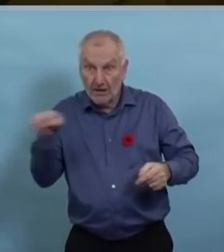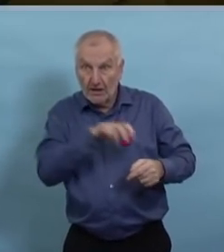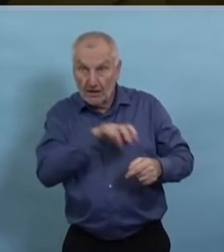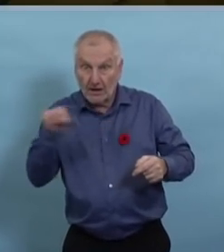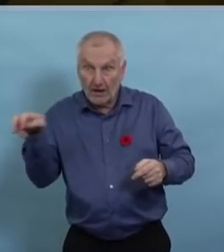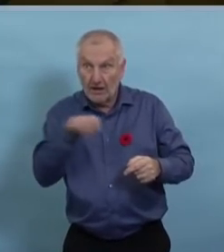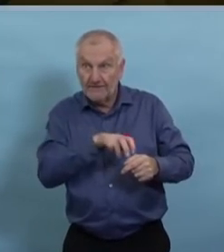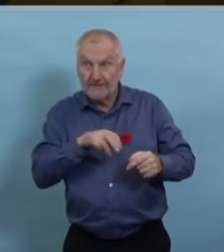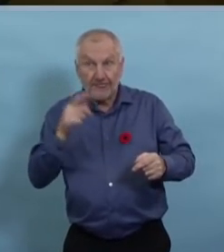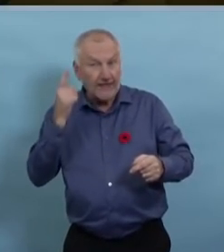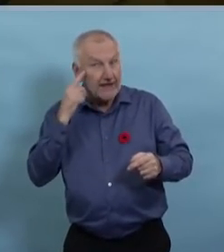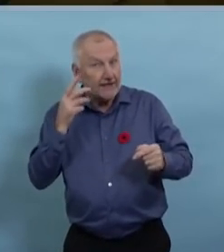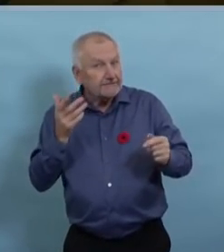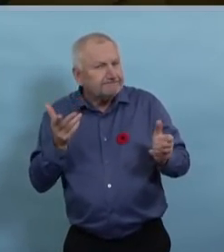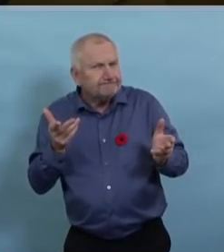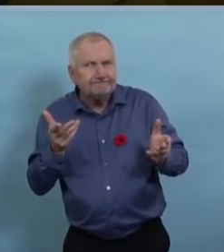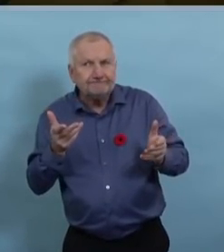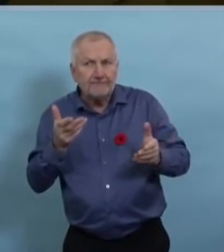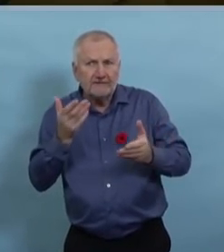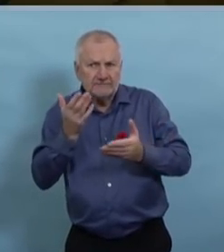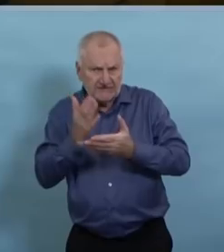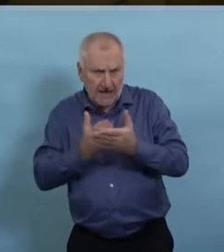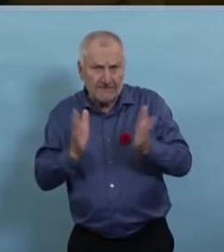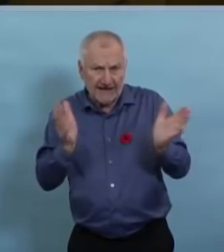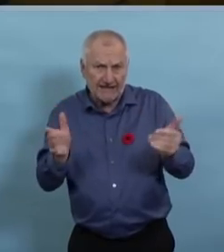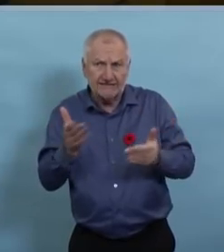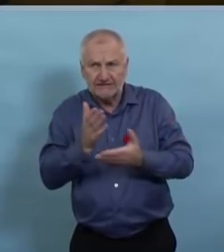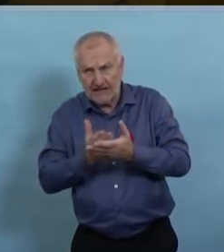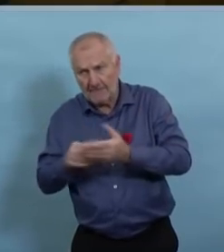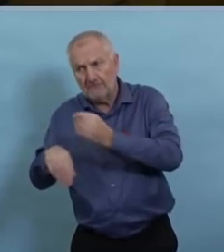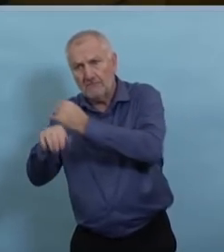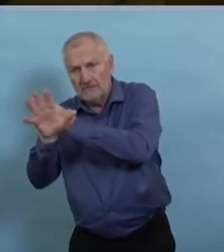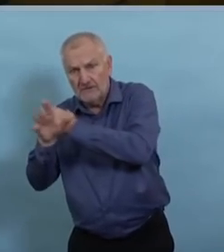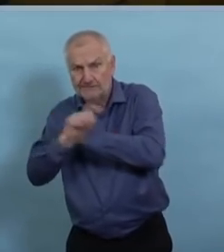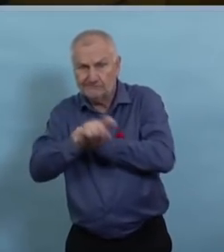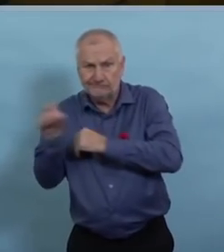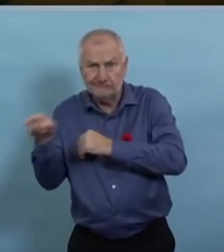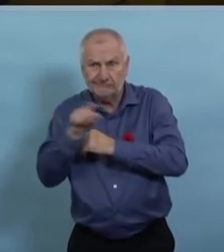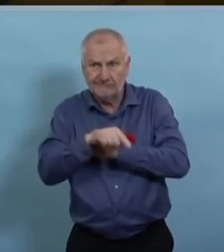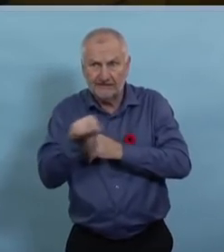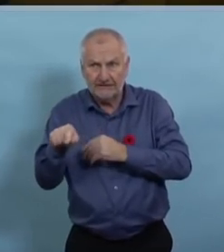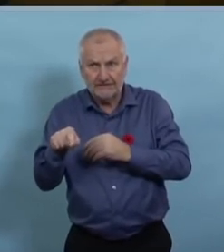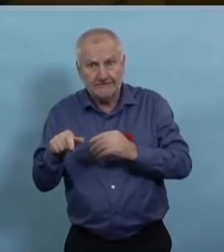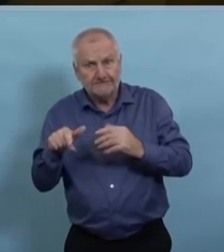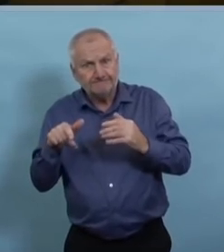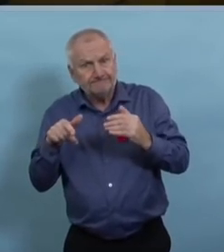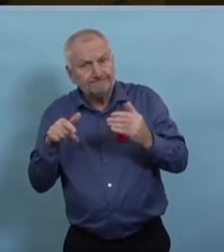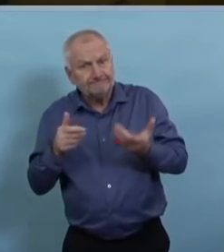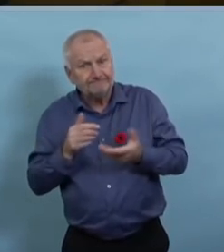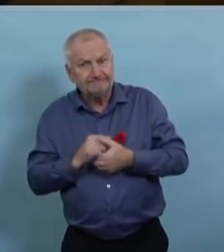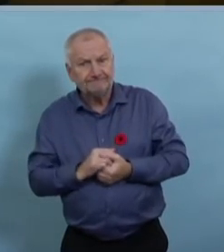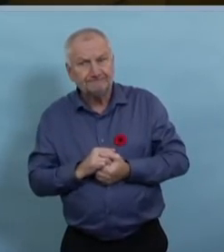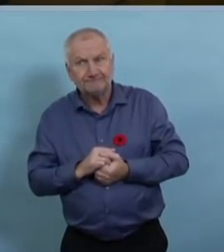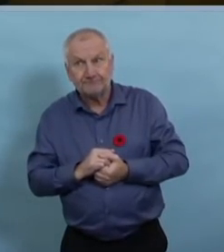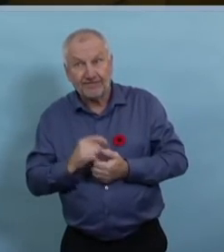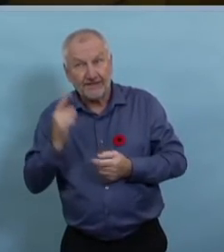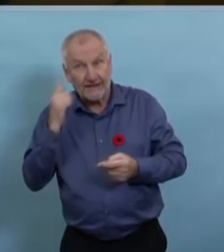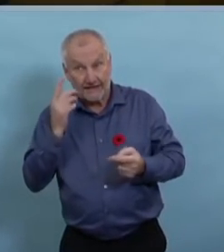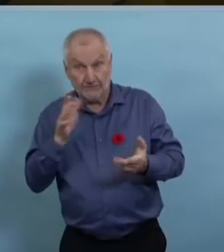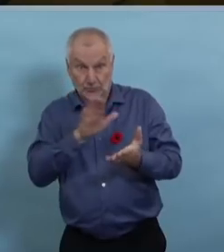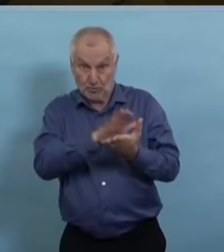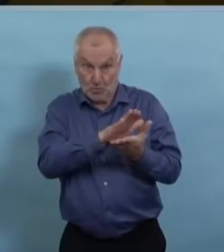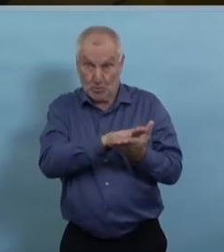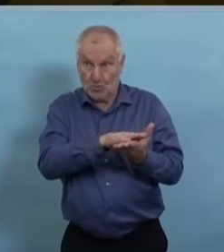some remote, not in school learning. And I think school divisions would welcome more